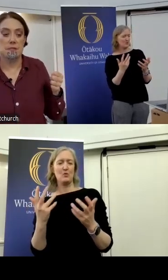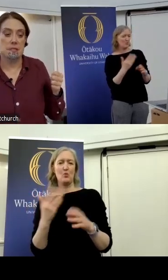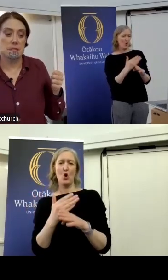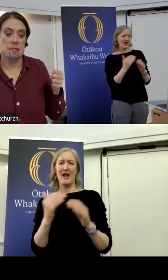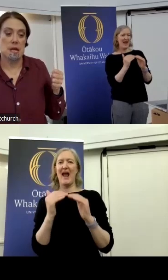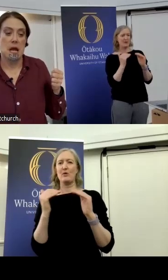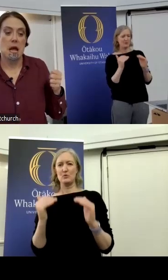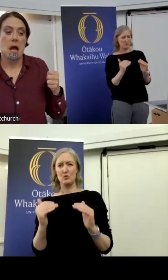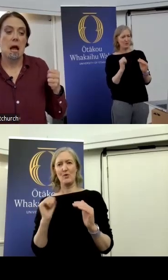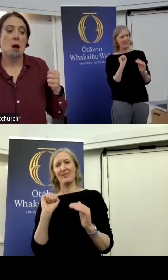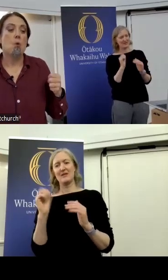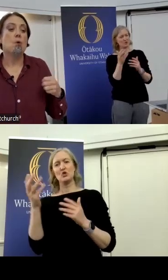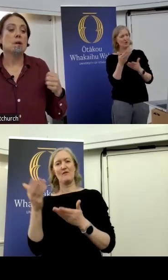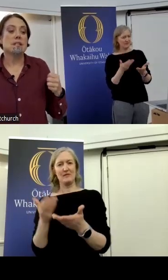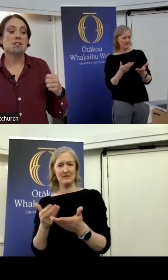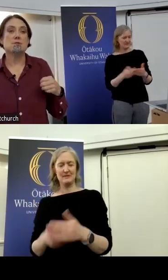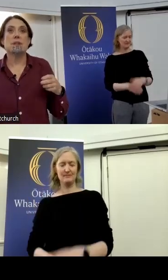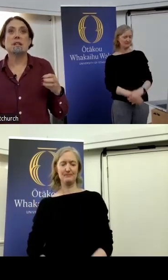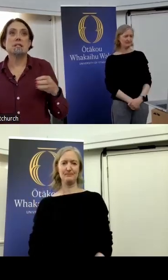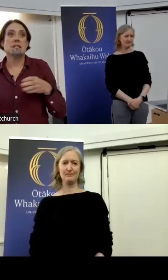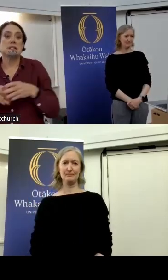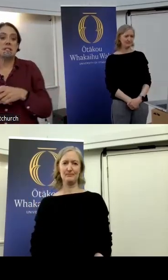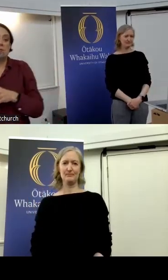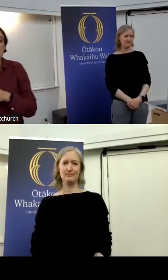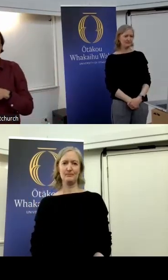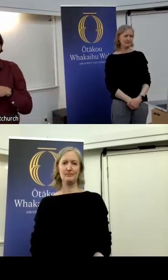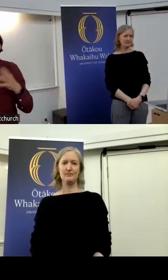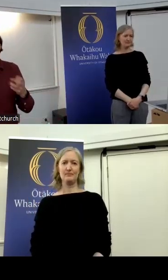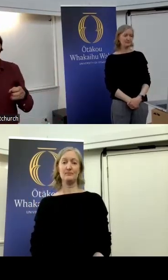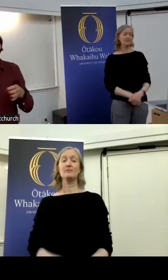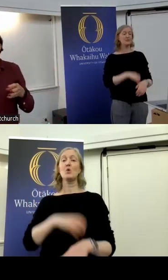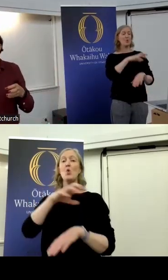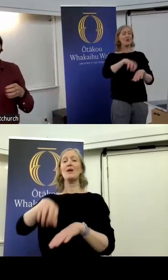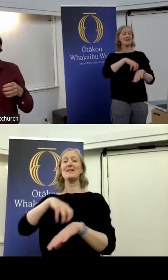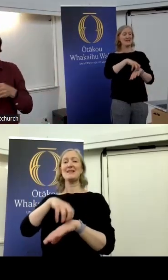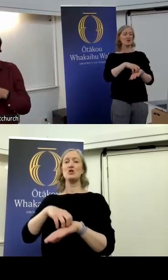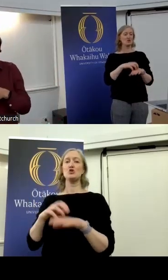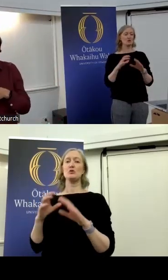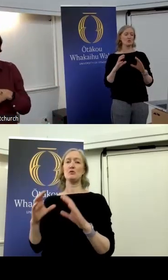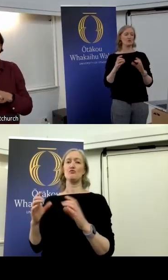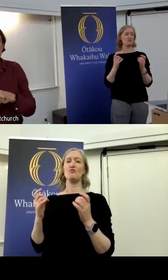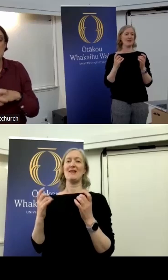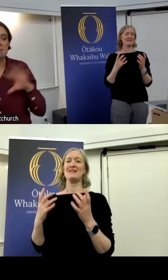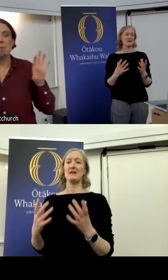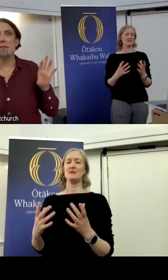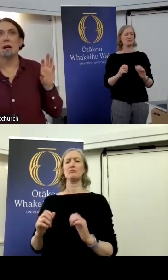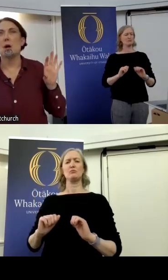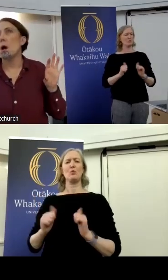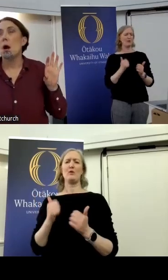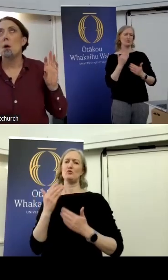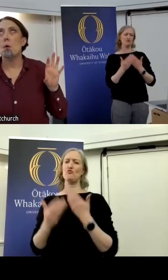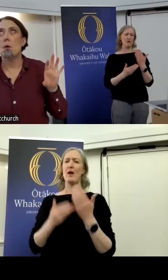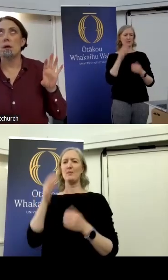health services. Organisational readiness is a really well-described concept. It comes from, I